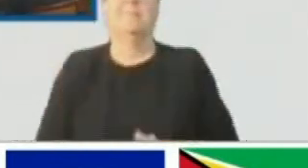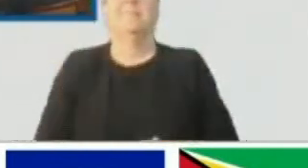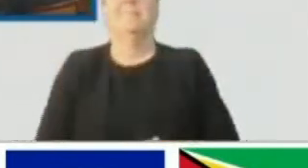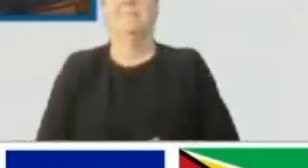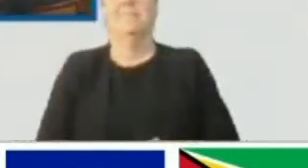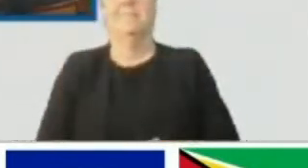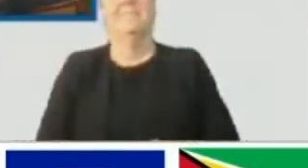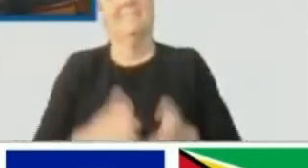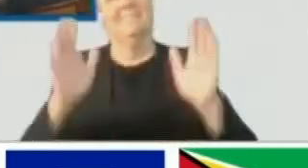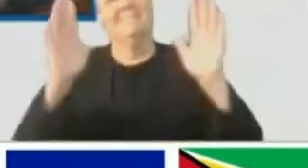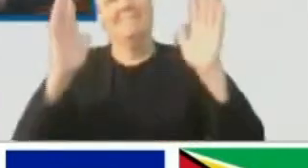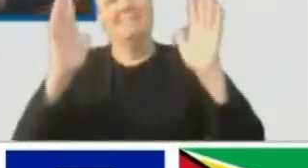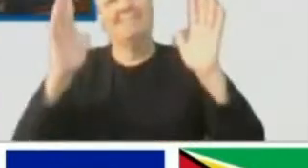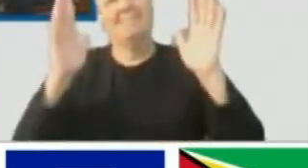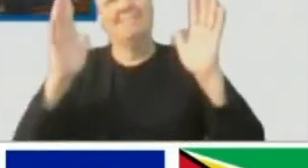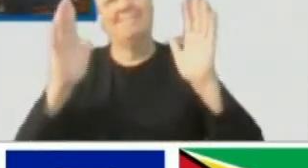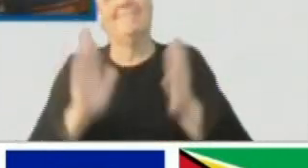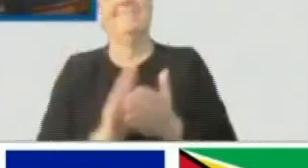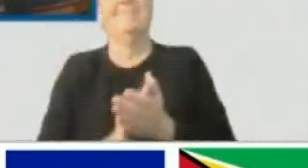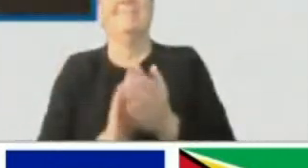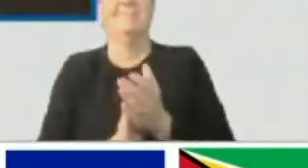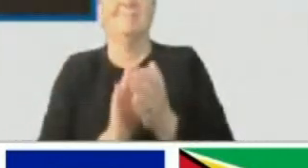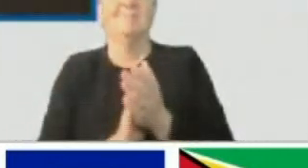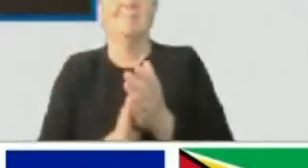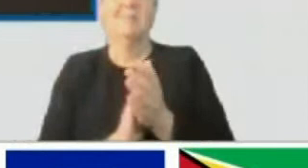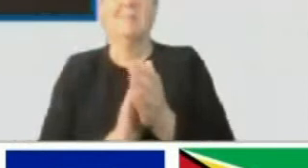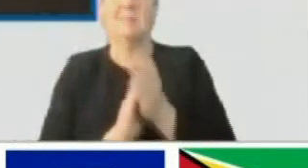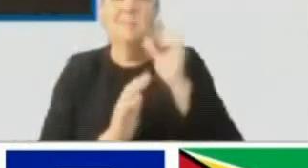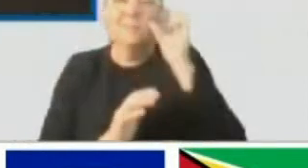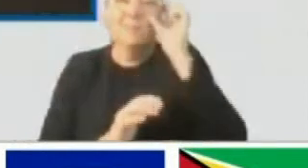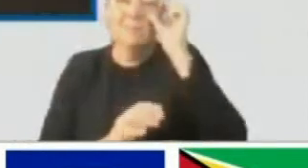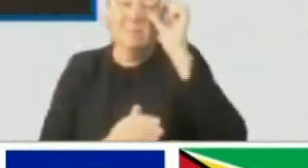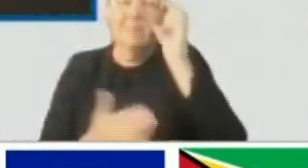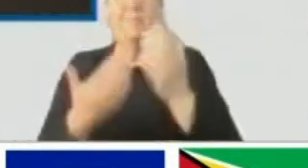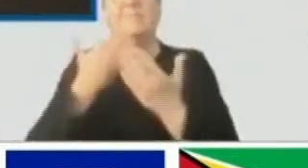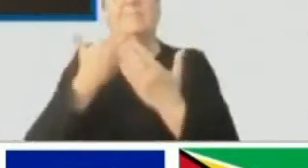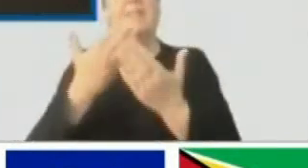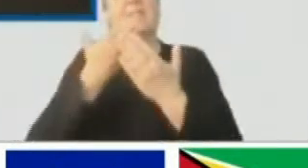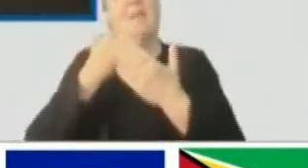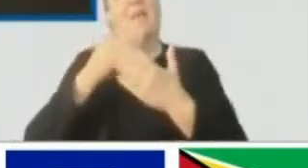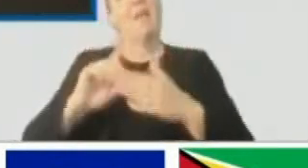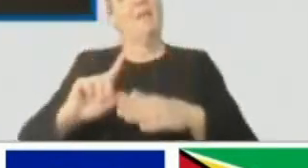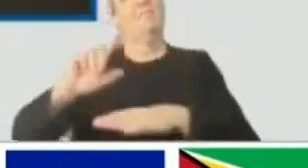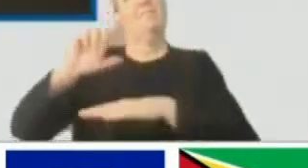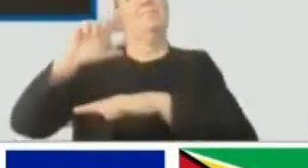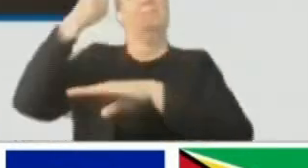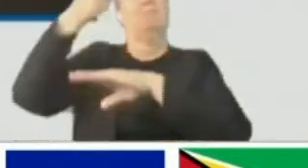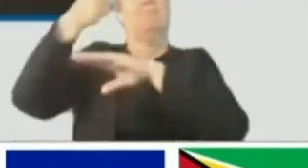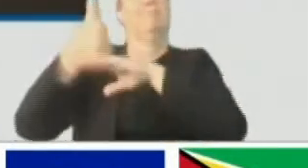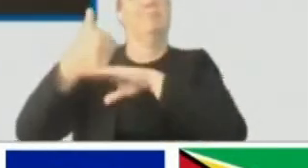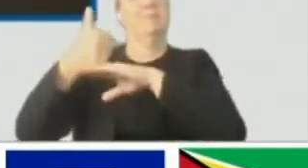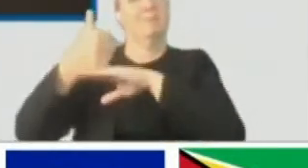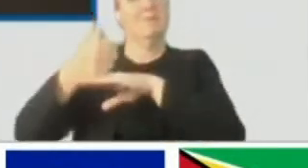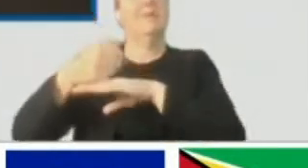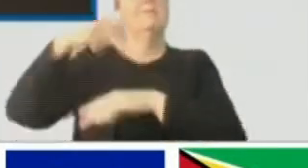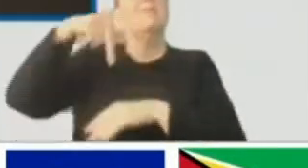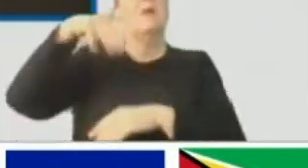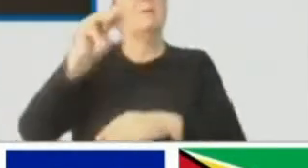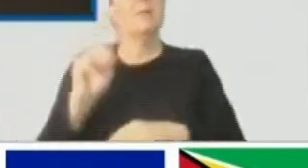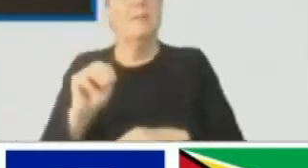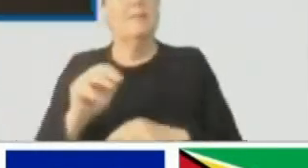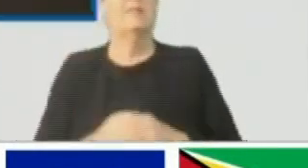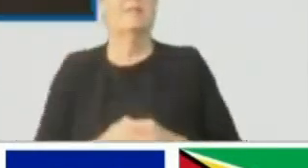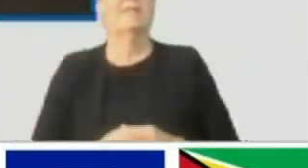Thank you, Mr. Prime Minister. And that, ladies and gentlemen, is the final of our presentations for our